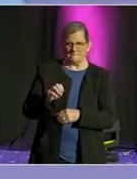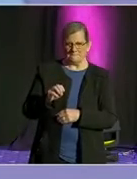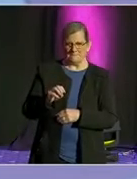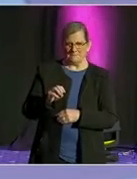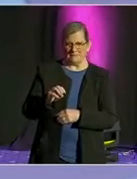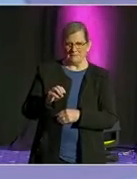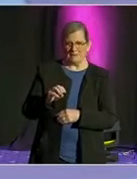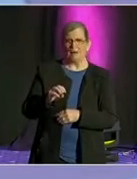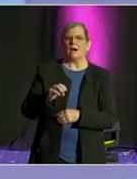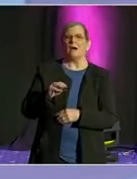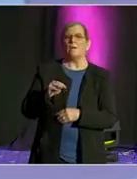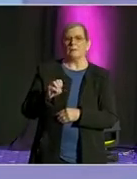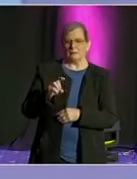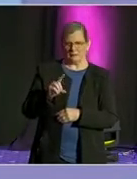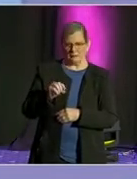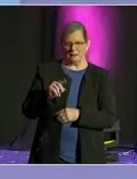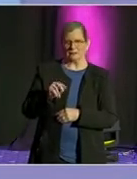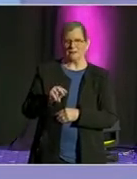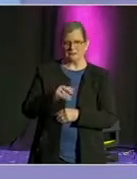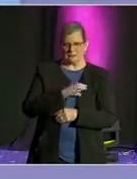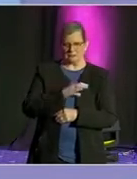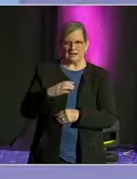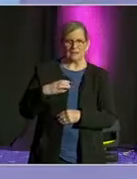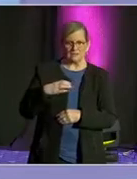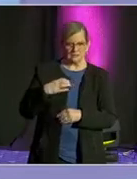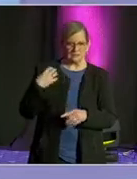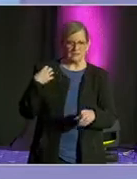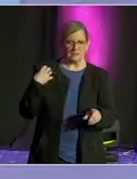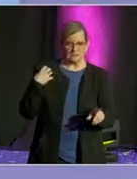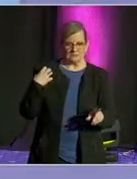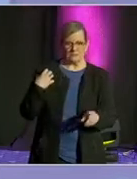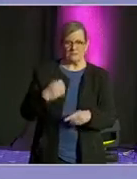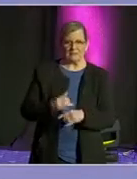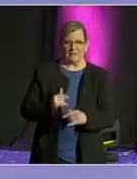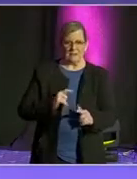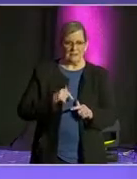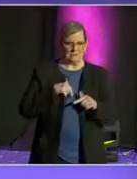Mayor for Planning and Economic Development. John?